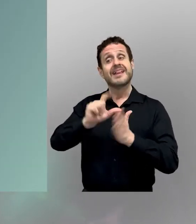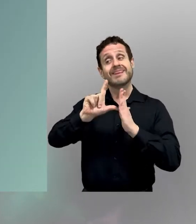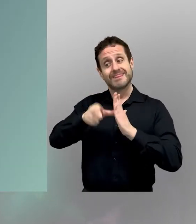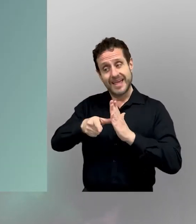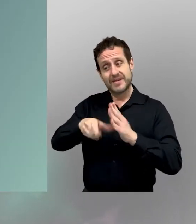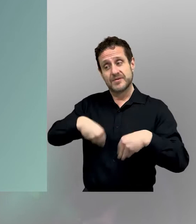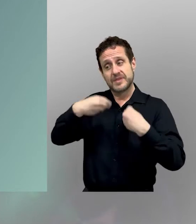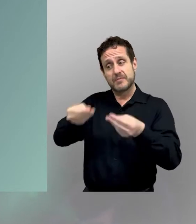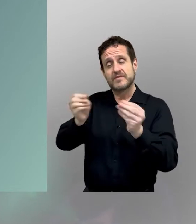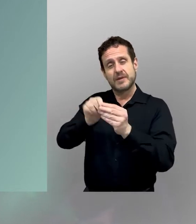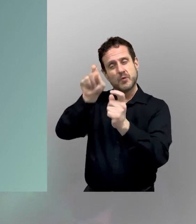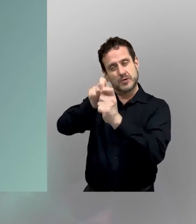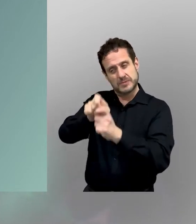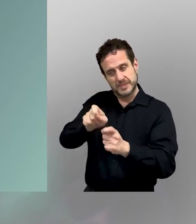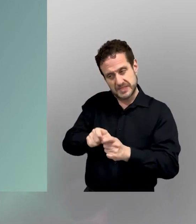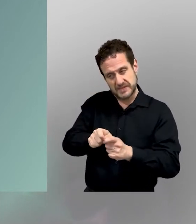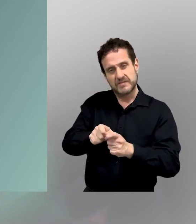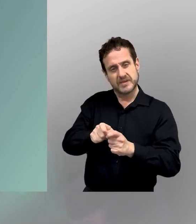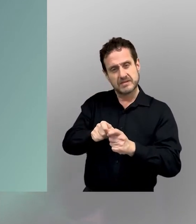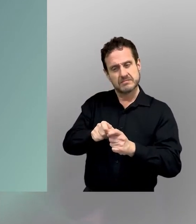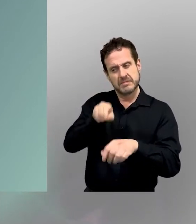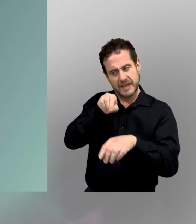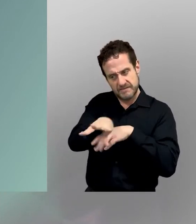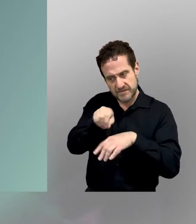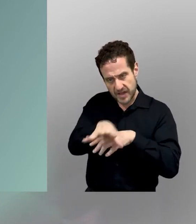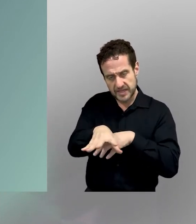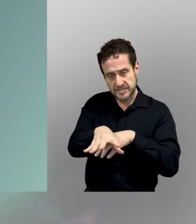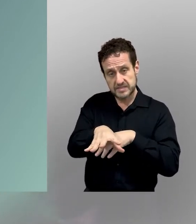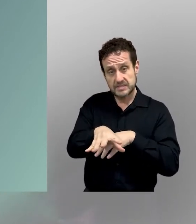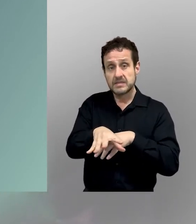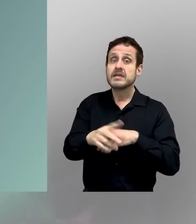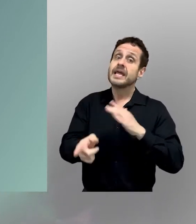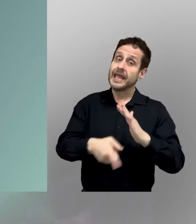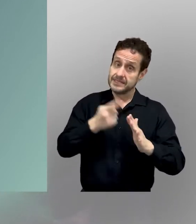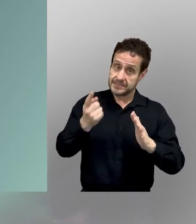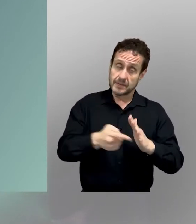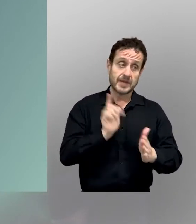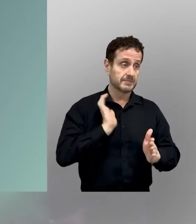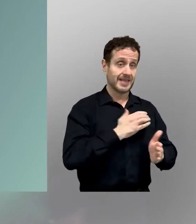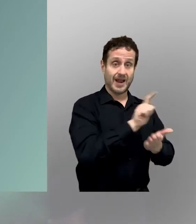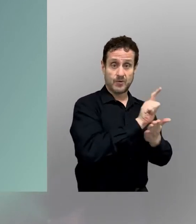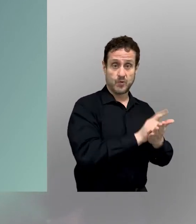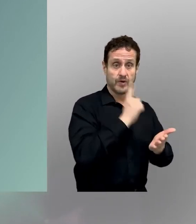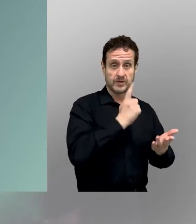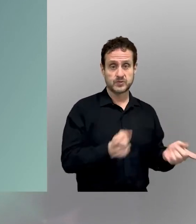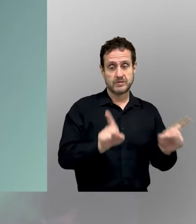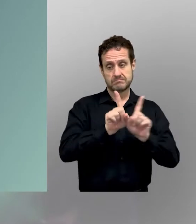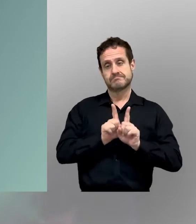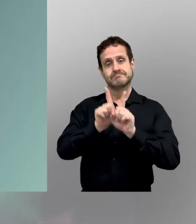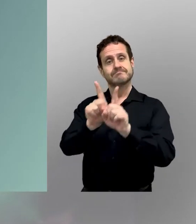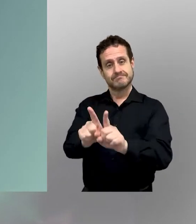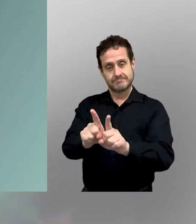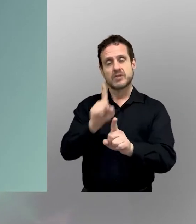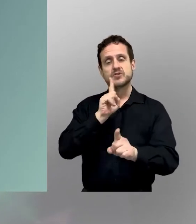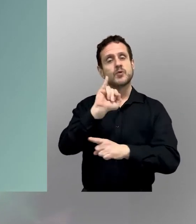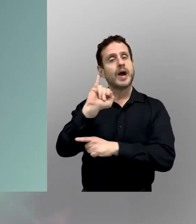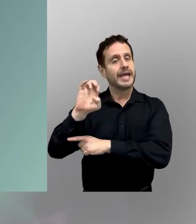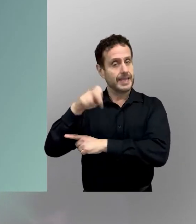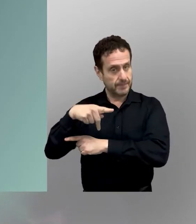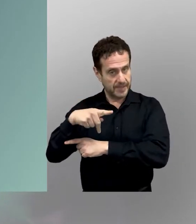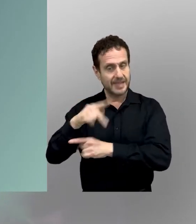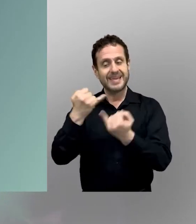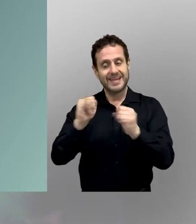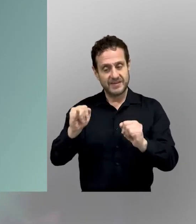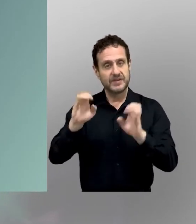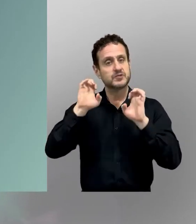and then giving more detailed and specific hands-on advice, all the way to attending individualized